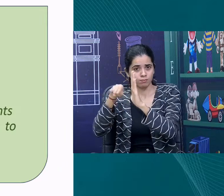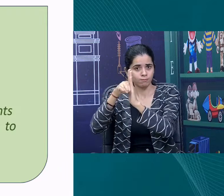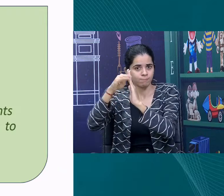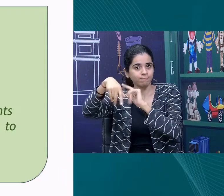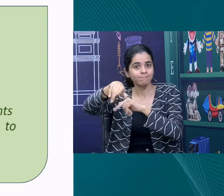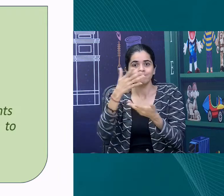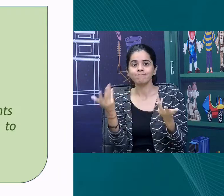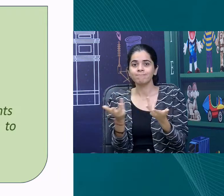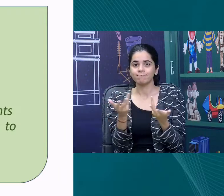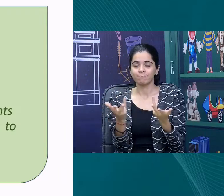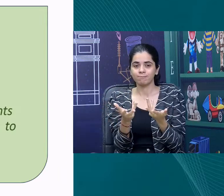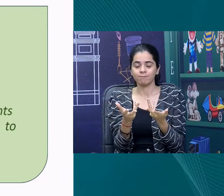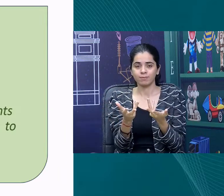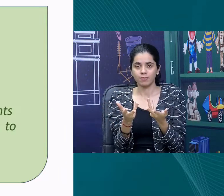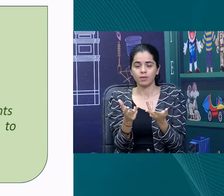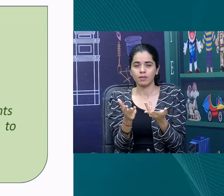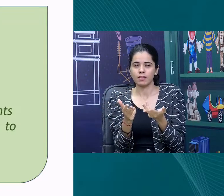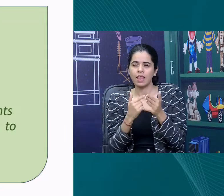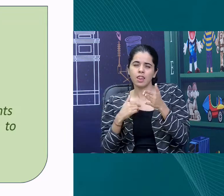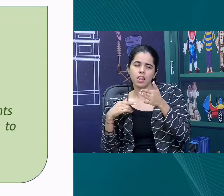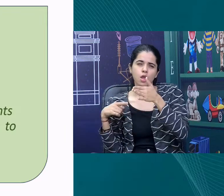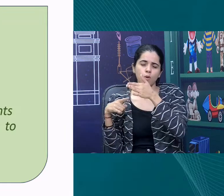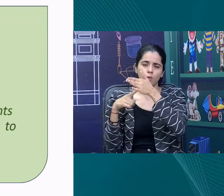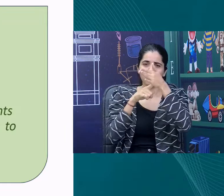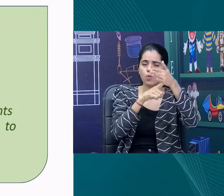your classroom, mastery level of